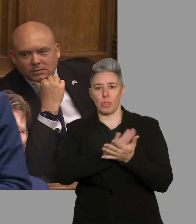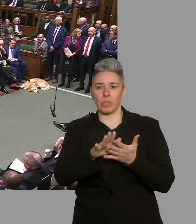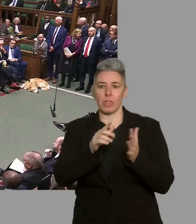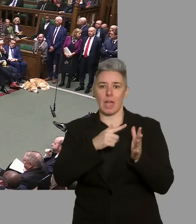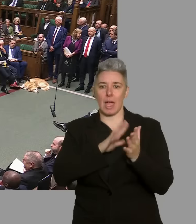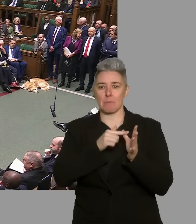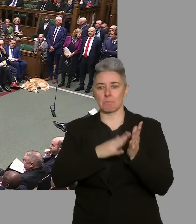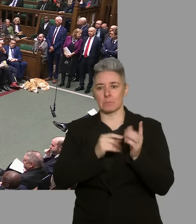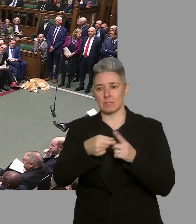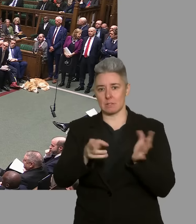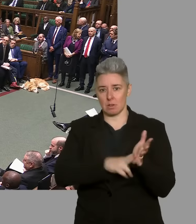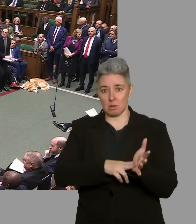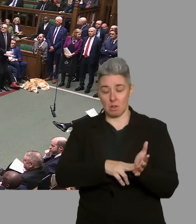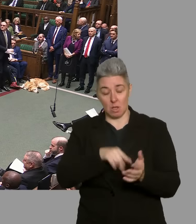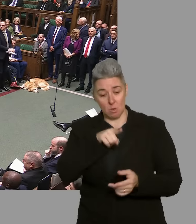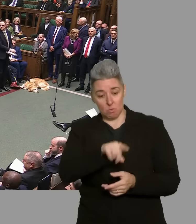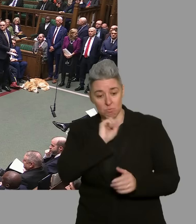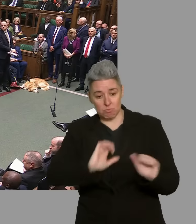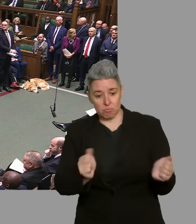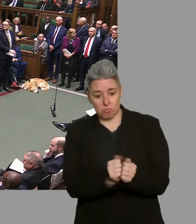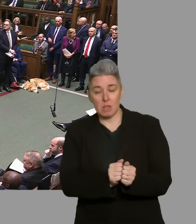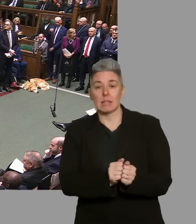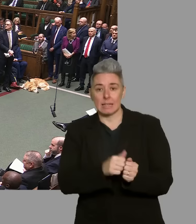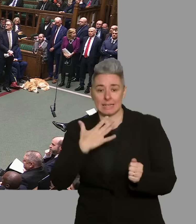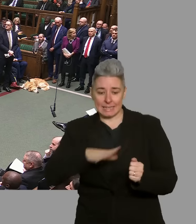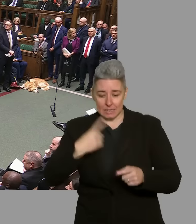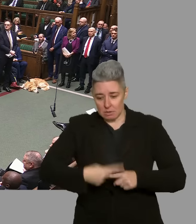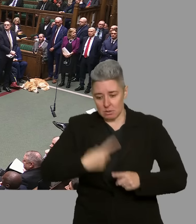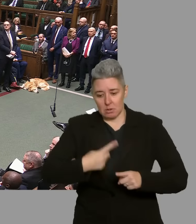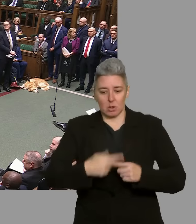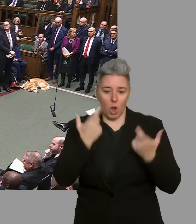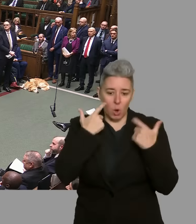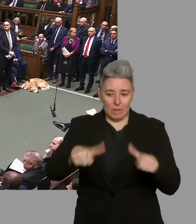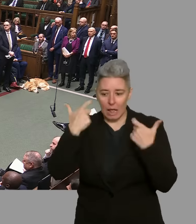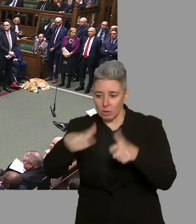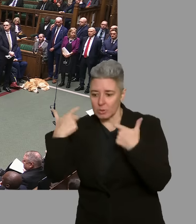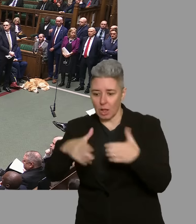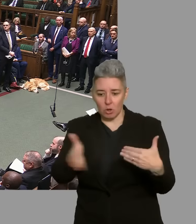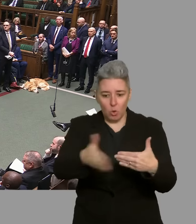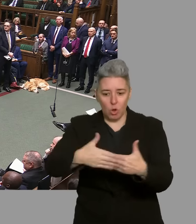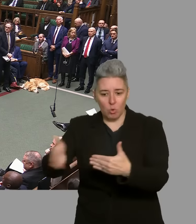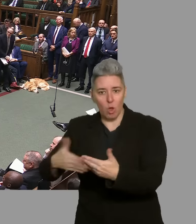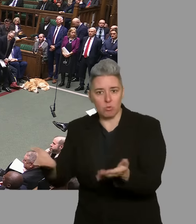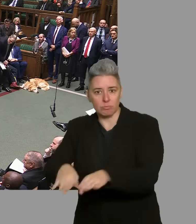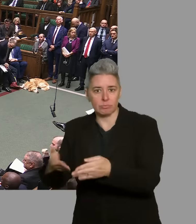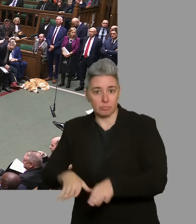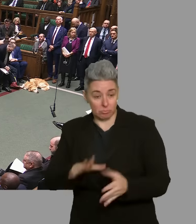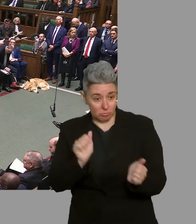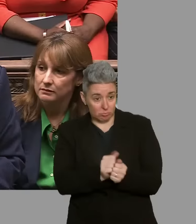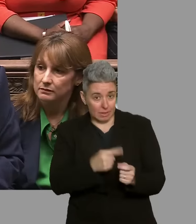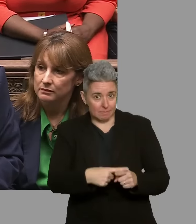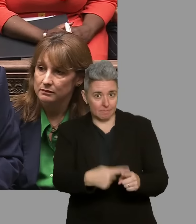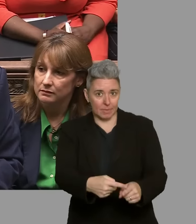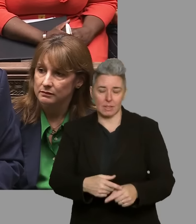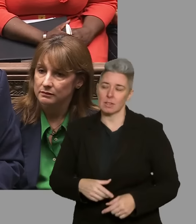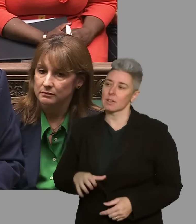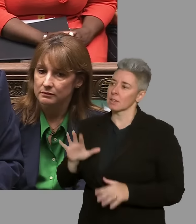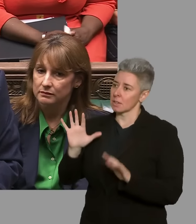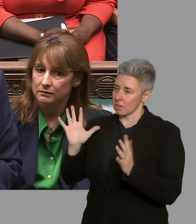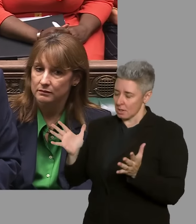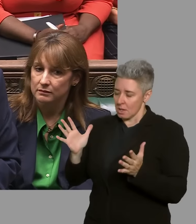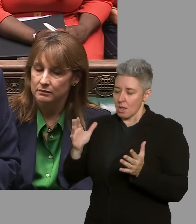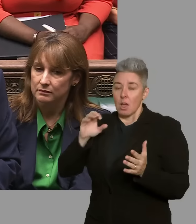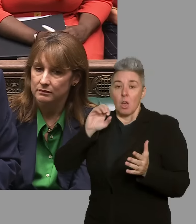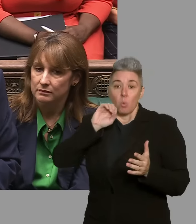hotels? Mr. Speaker, we will grit the mesh we inherited and close every hotel. At their peak, under the previous government,